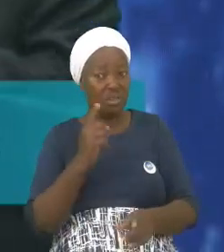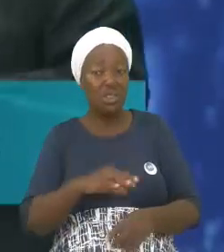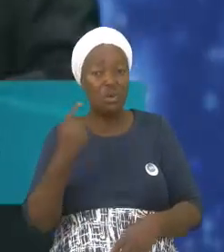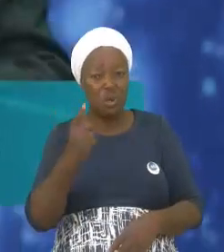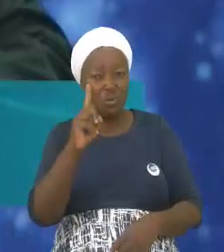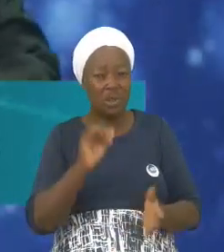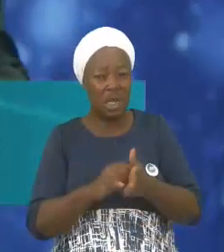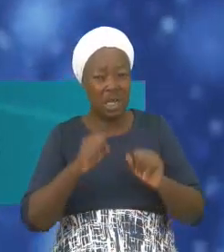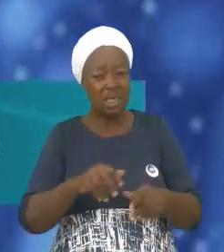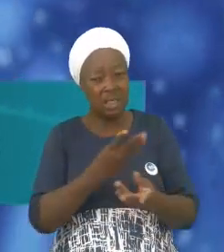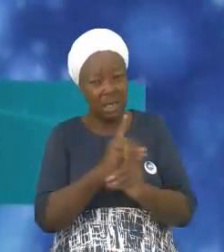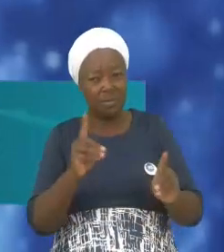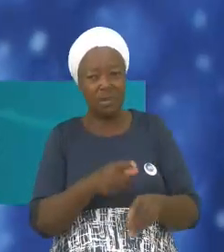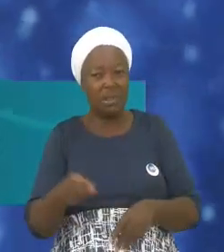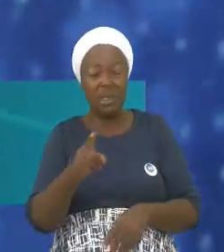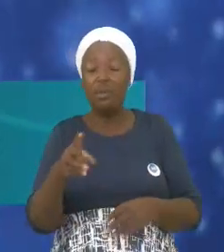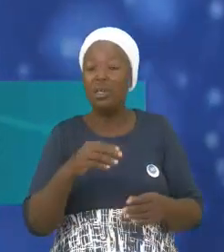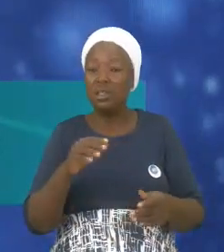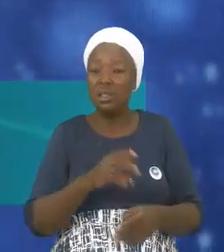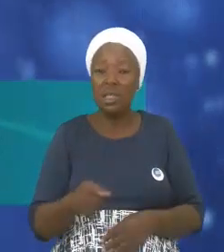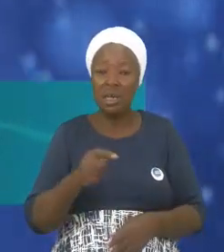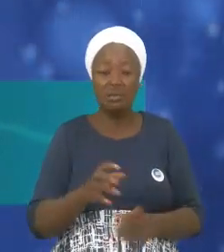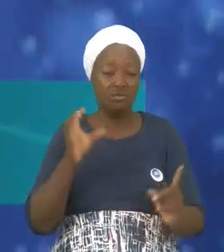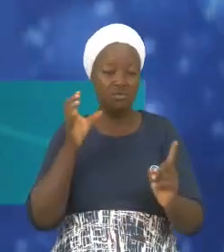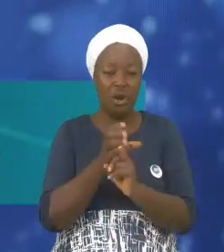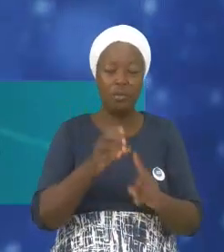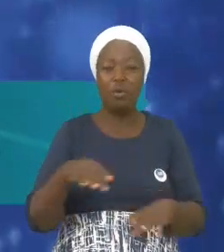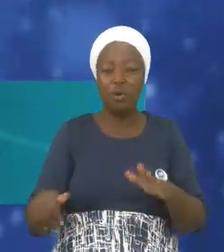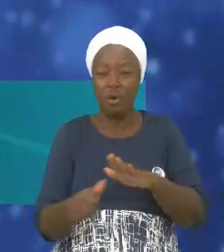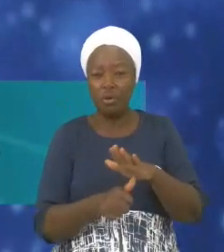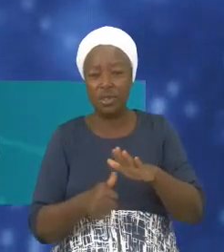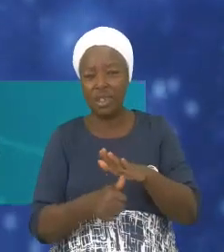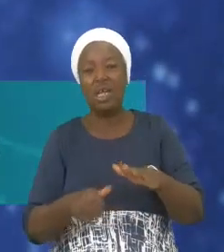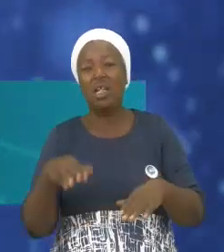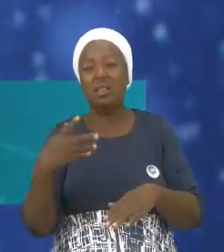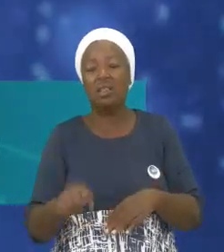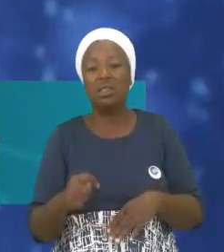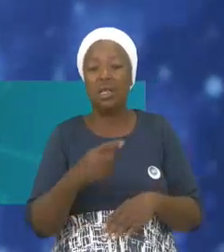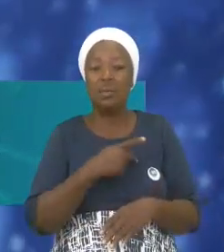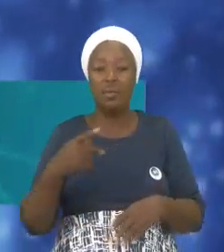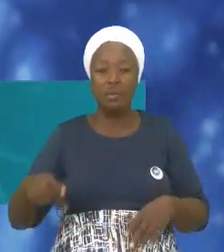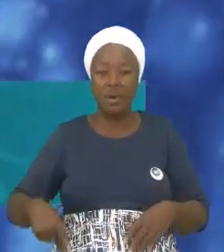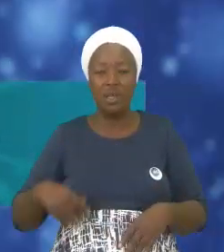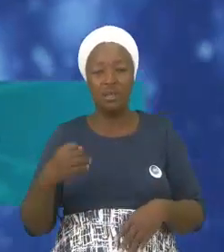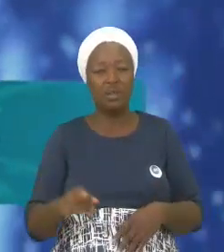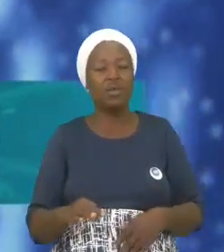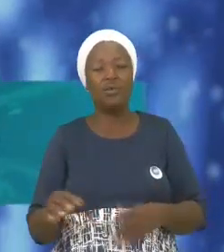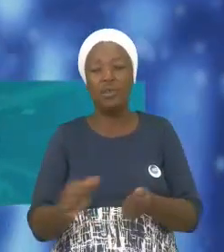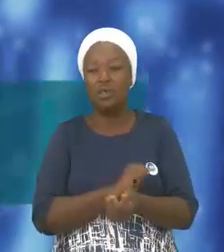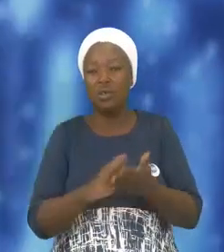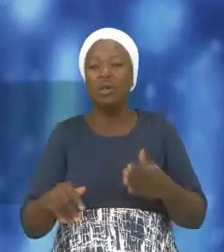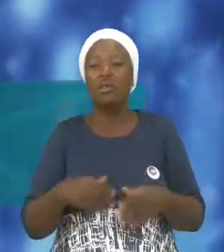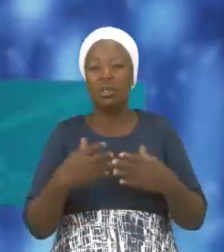can deliver them, they are trampled under the prince of perdition. Number two, the